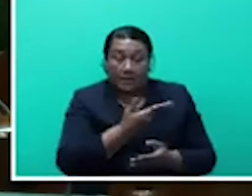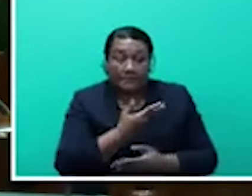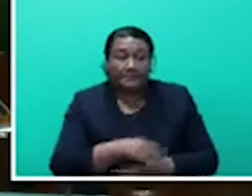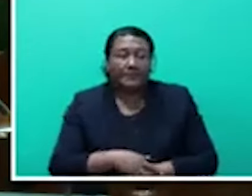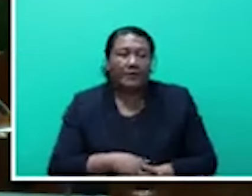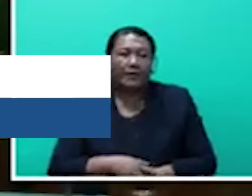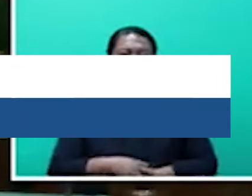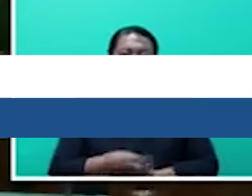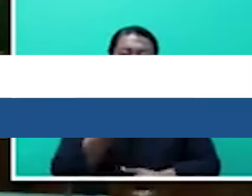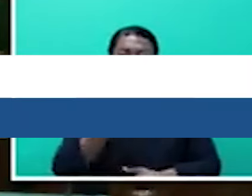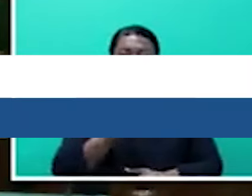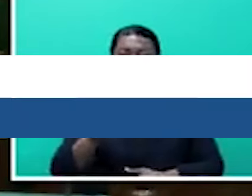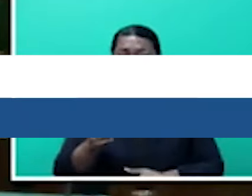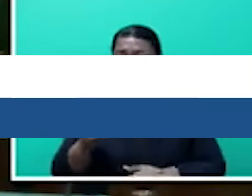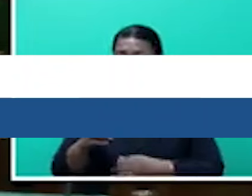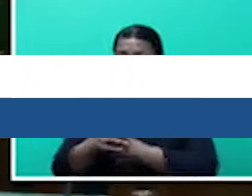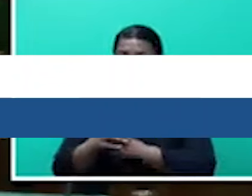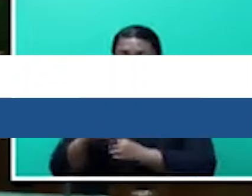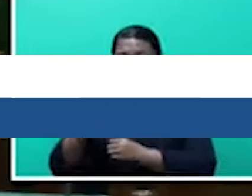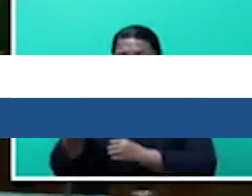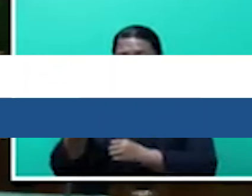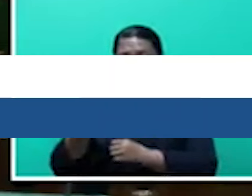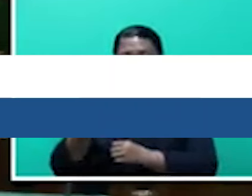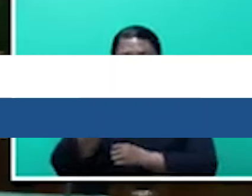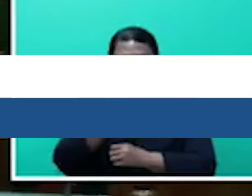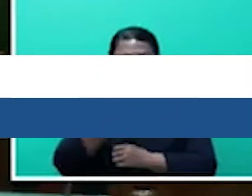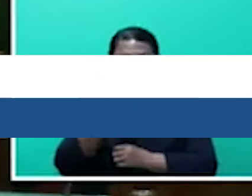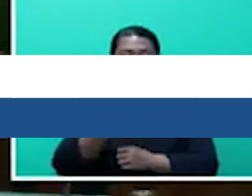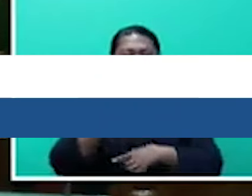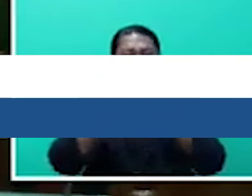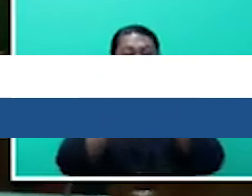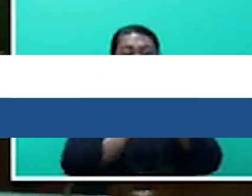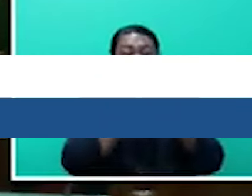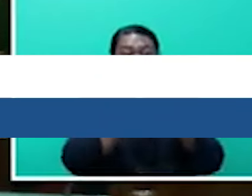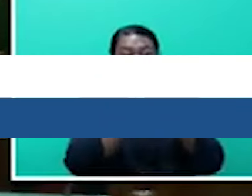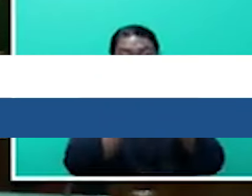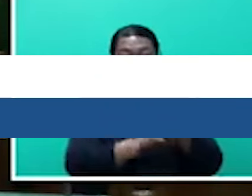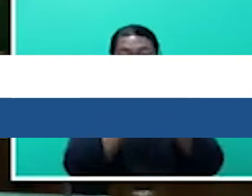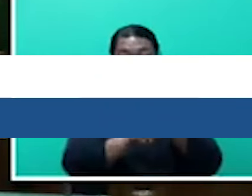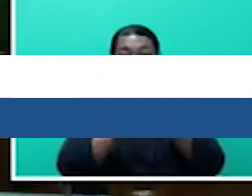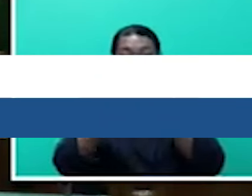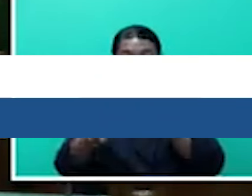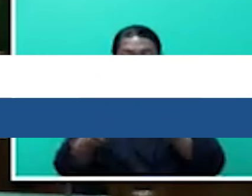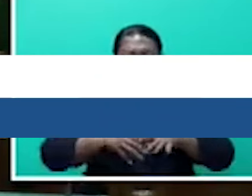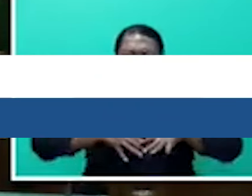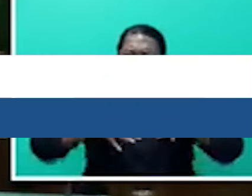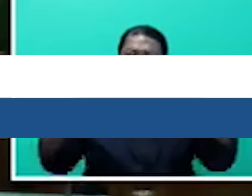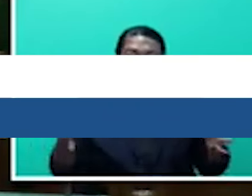in regards to the garbage collection in Nasinu. Sir, Nasinu being the largest